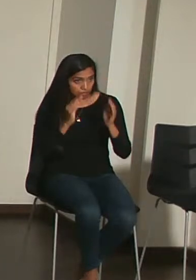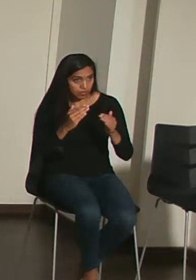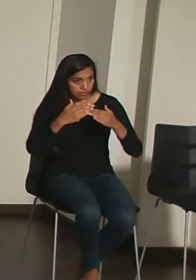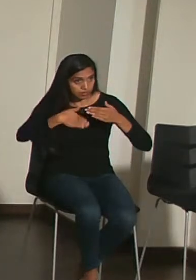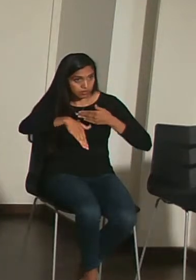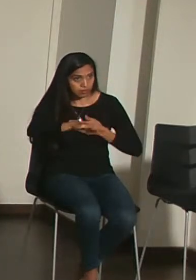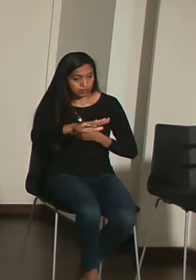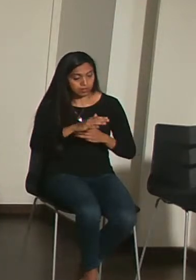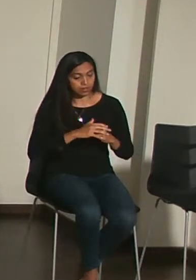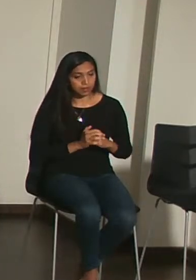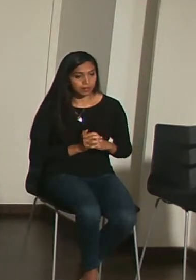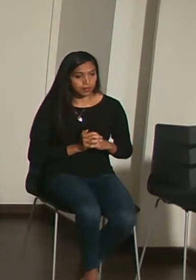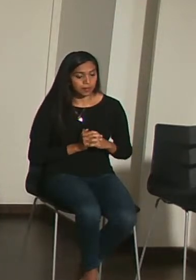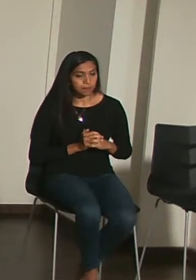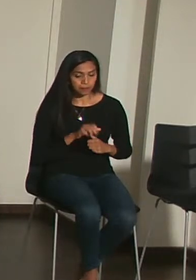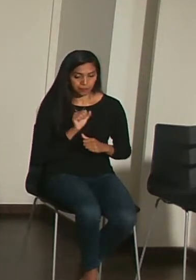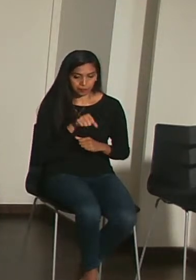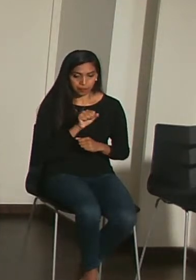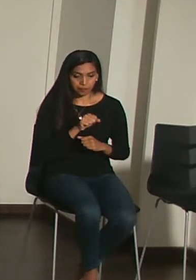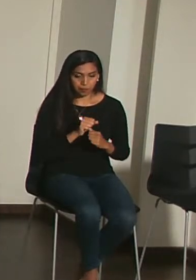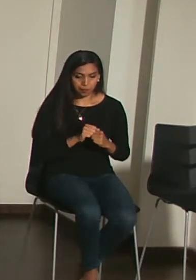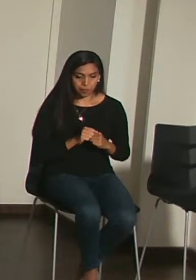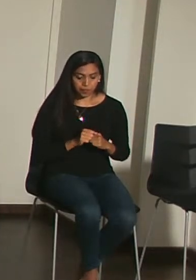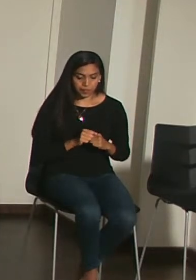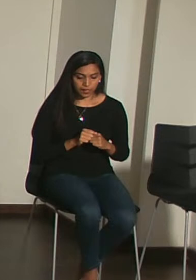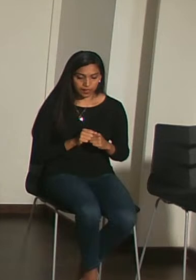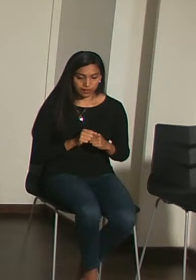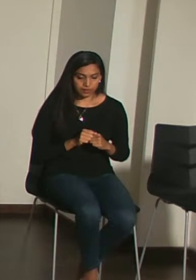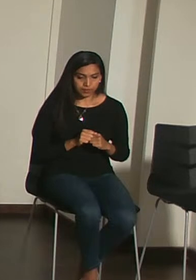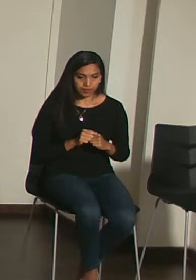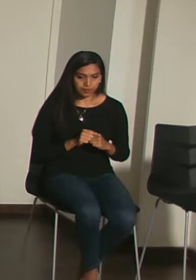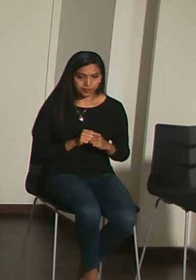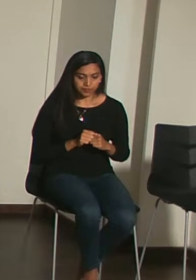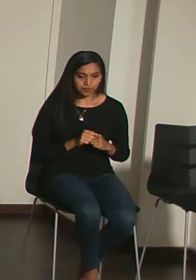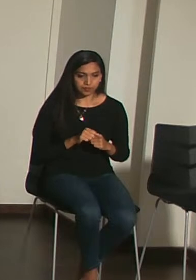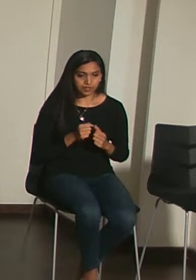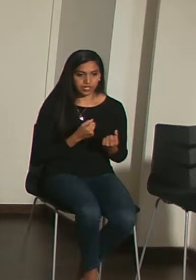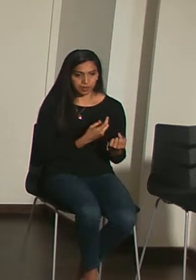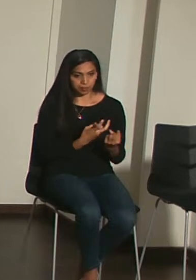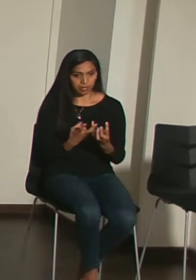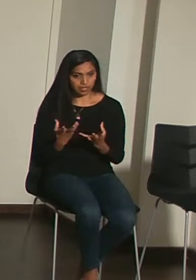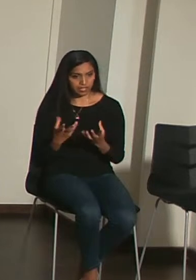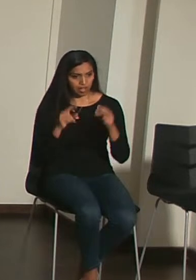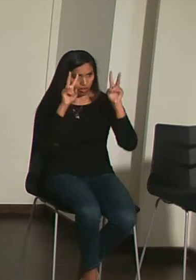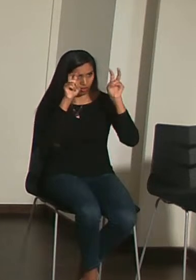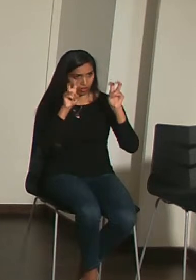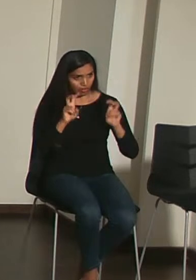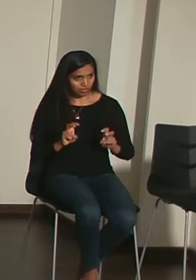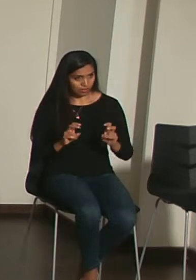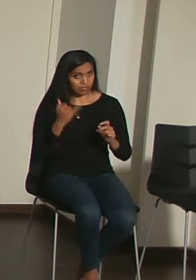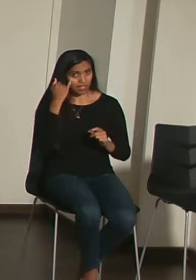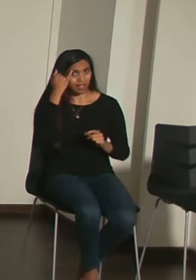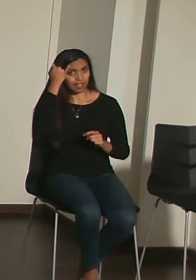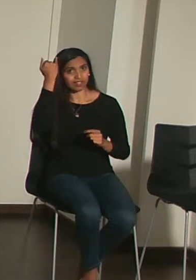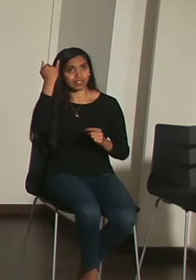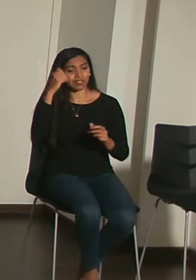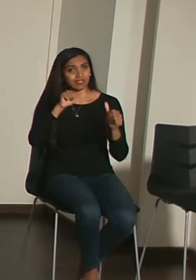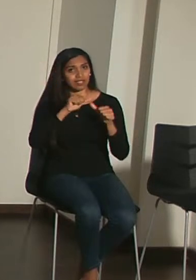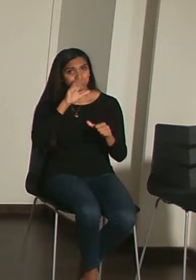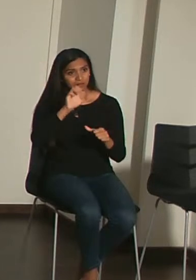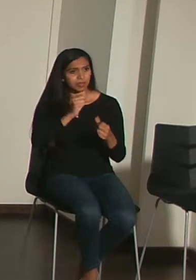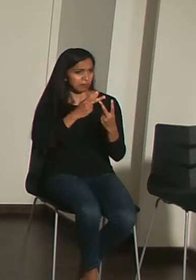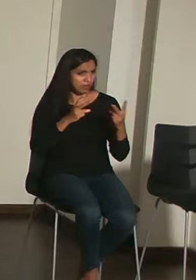levels. And yeah, I mean, actually reading a lot more around concepts, idea of trip time, for